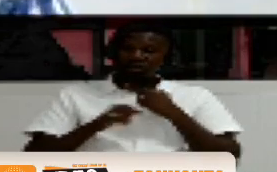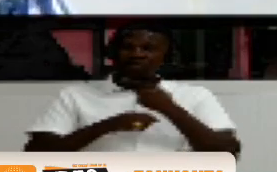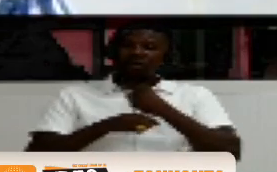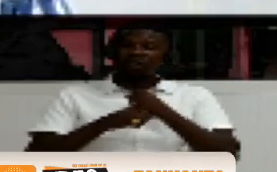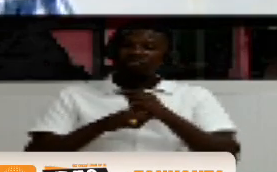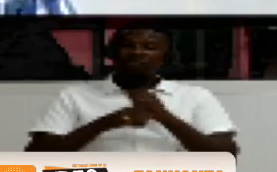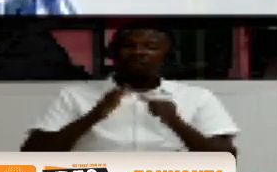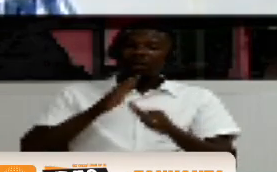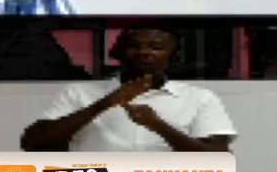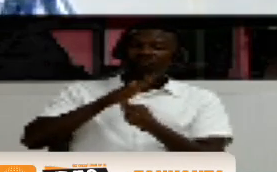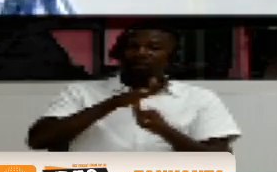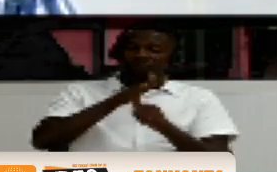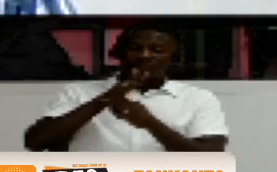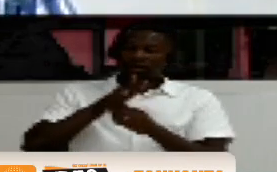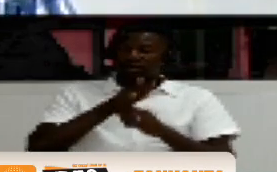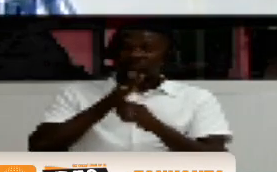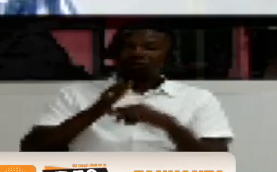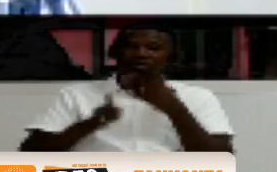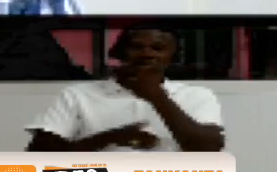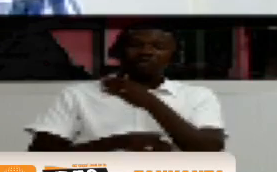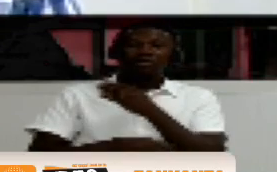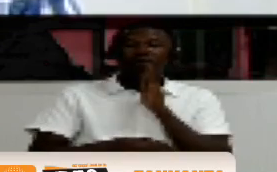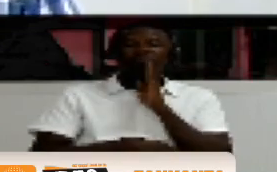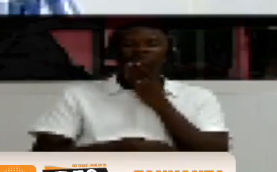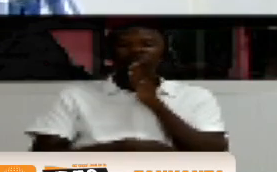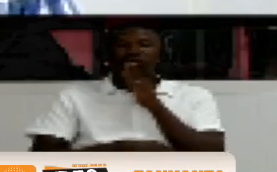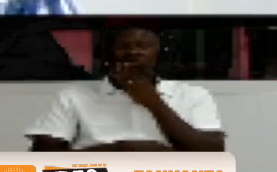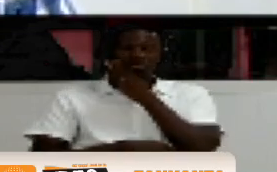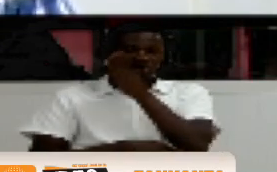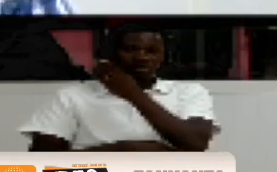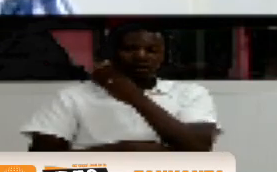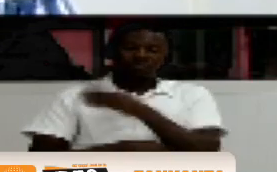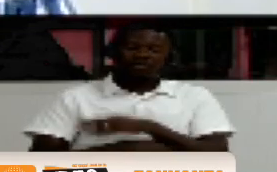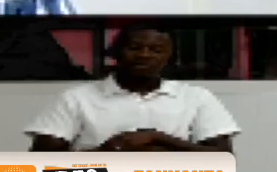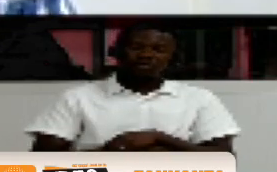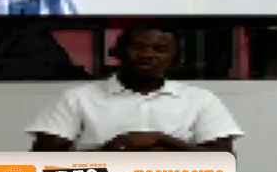Gambian embassy who was in Belgium.